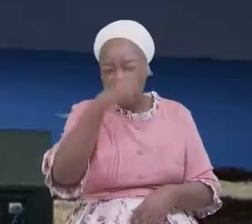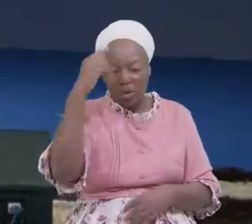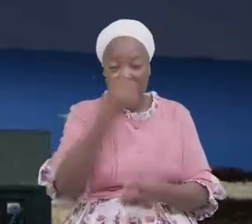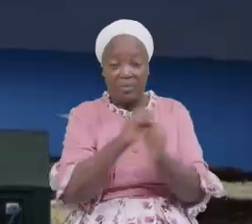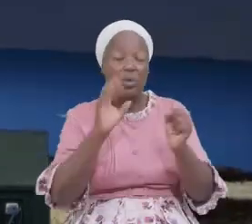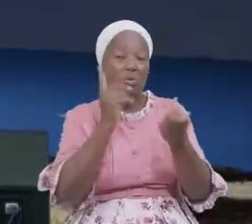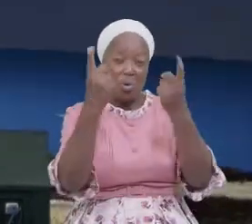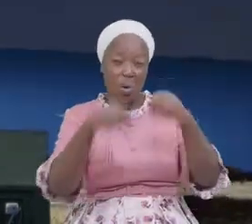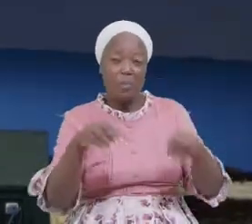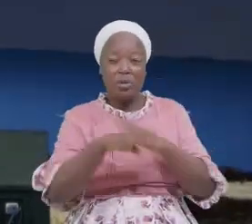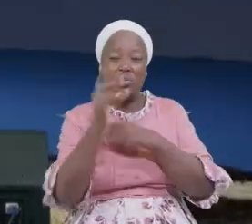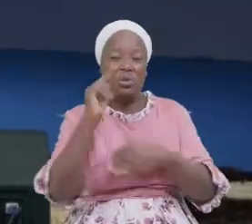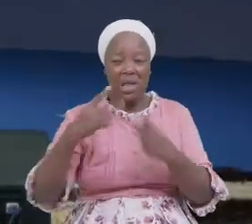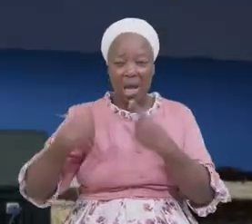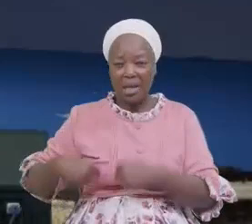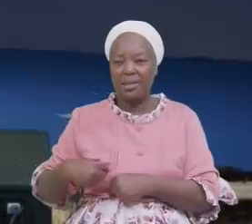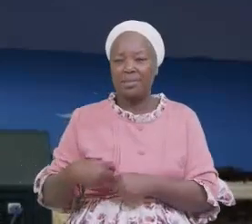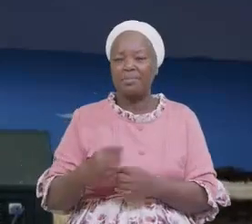his heart.